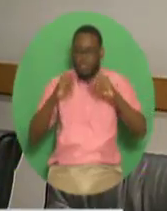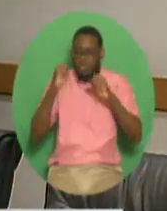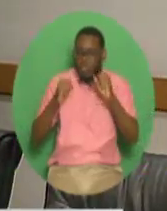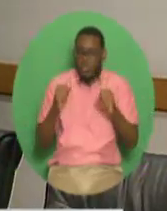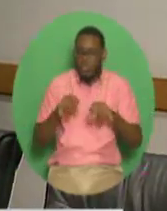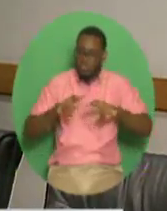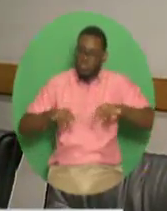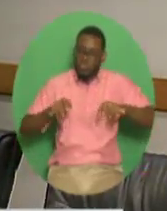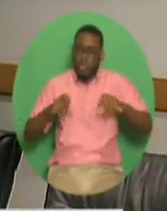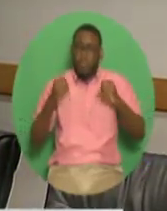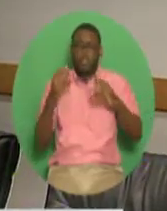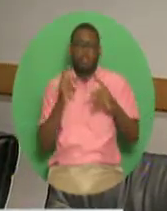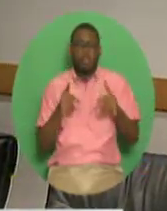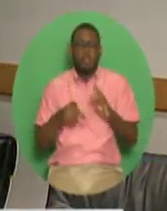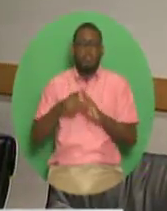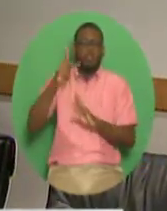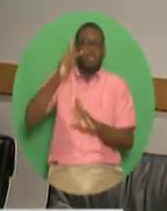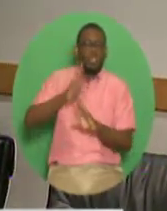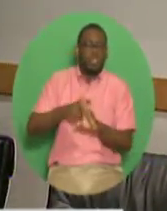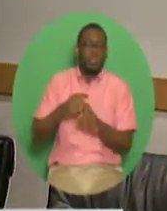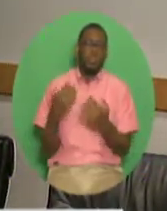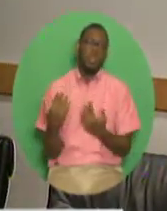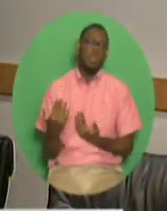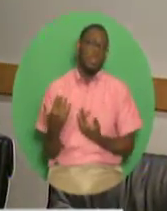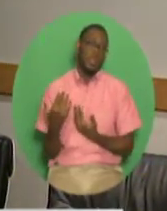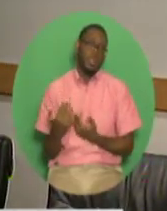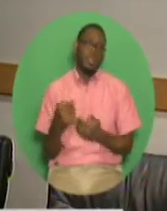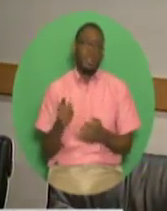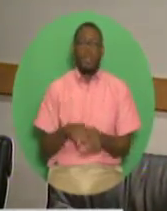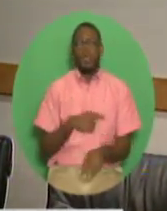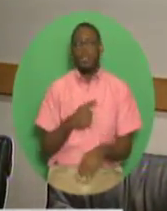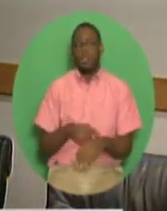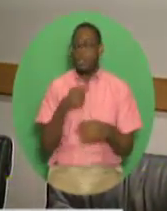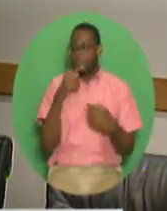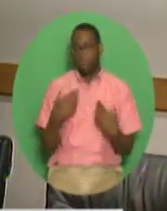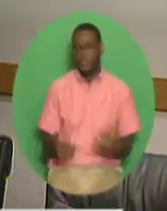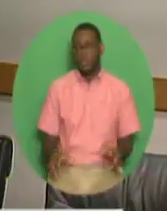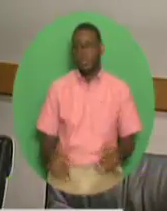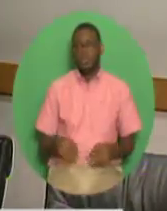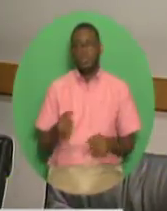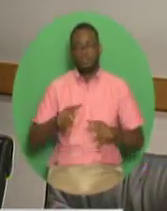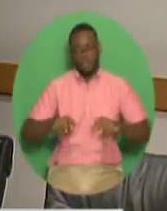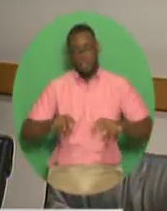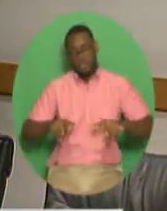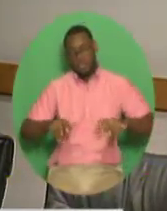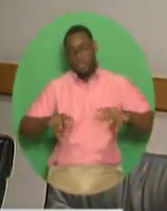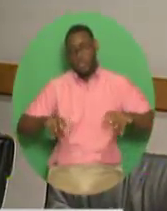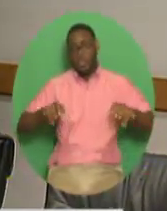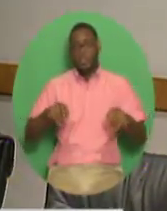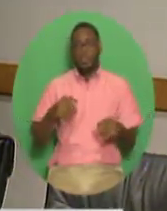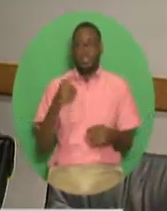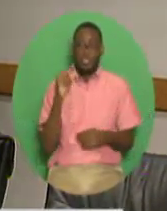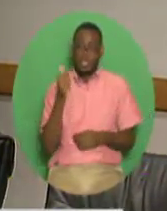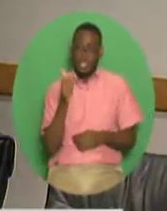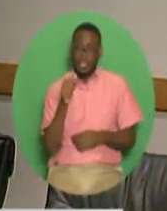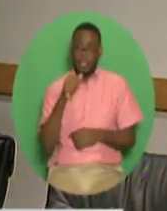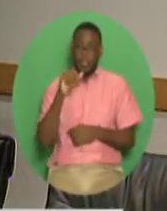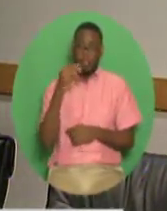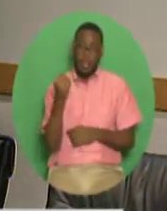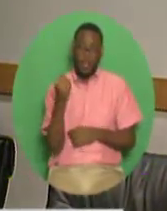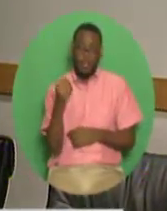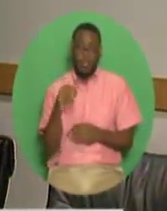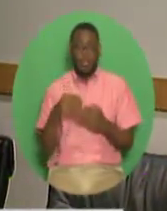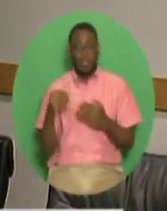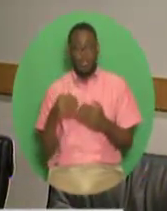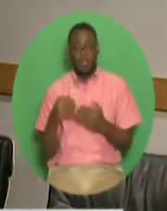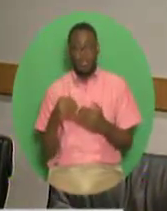with that project. We put $20 million to get the project started, and that was done. And what we did was, which